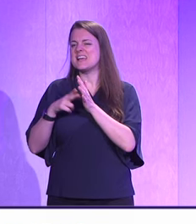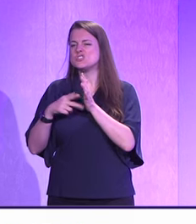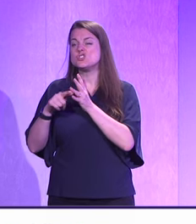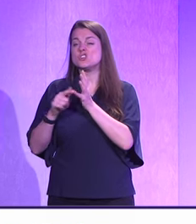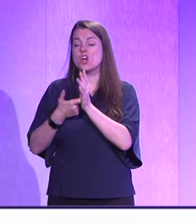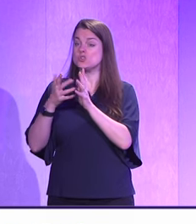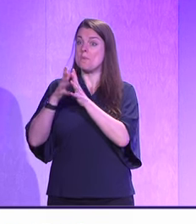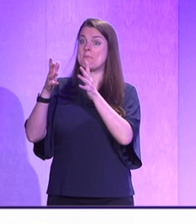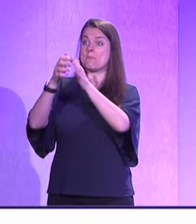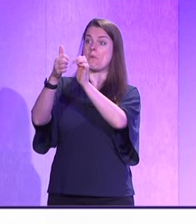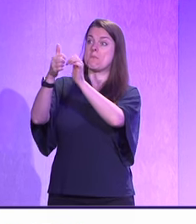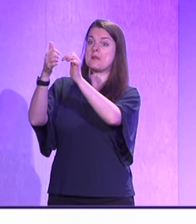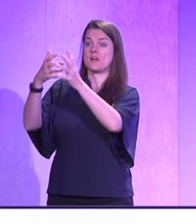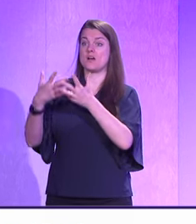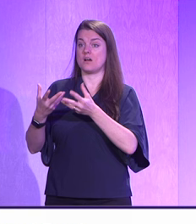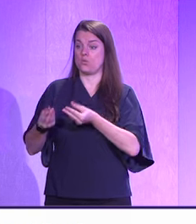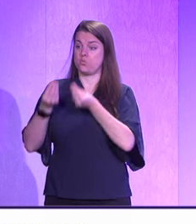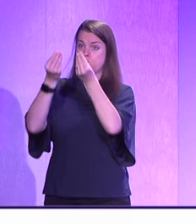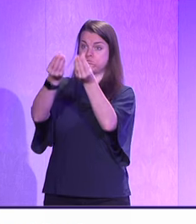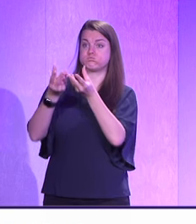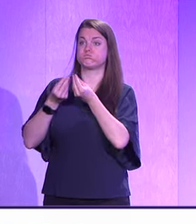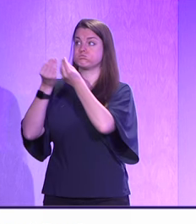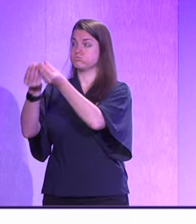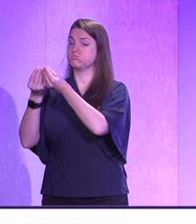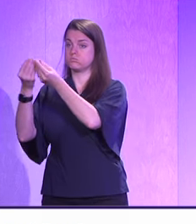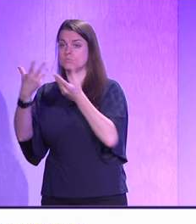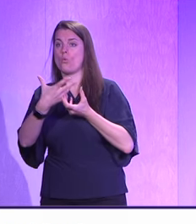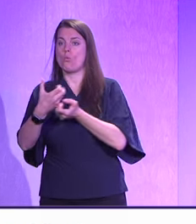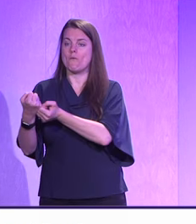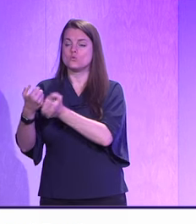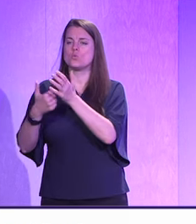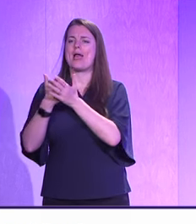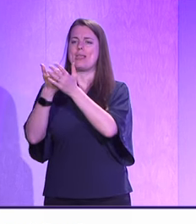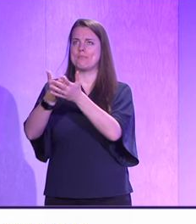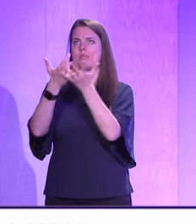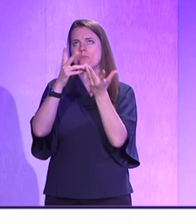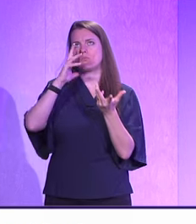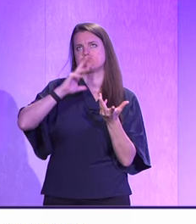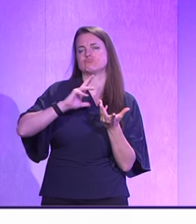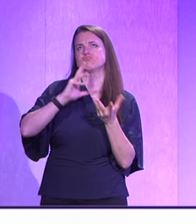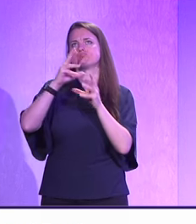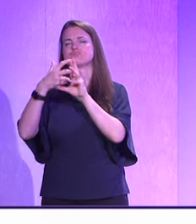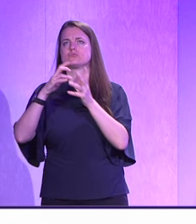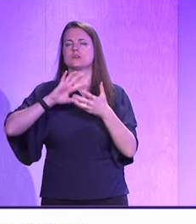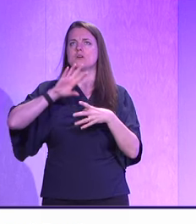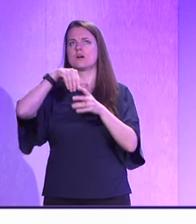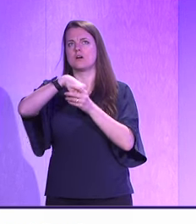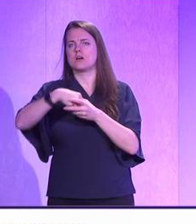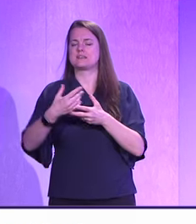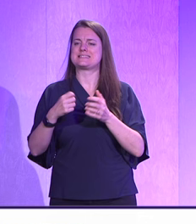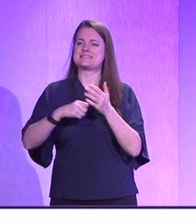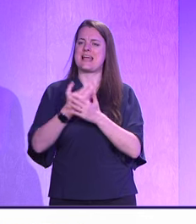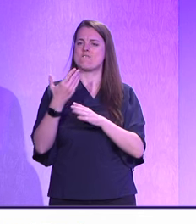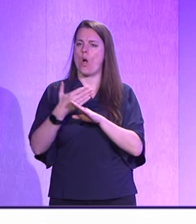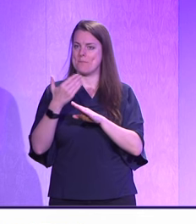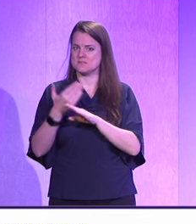them work through this whole DevOps thing that was emerging at the time. And we ended up